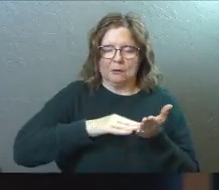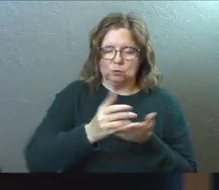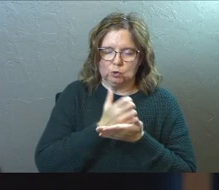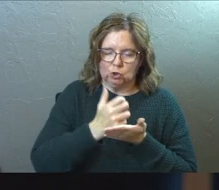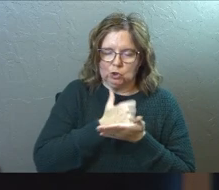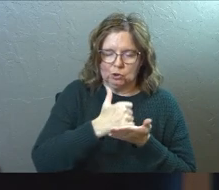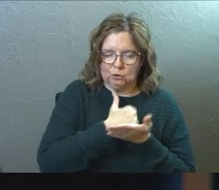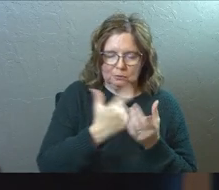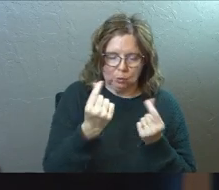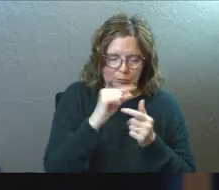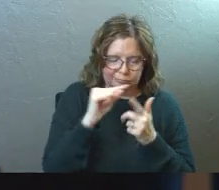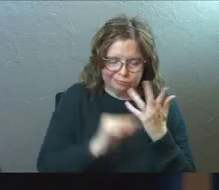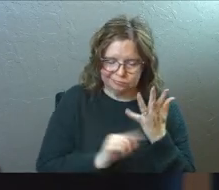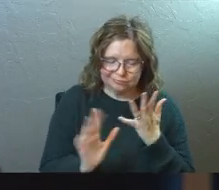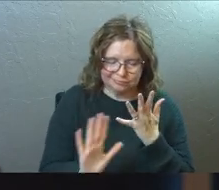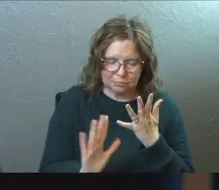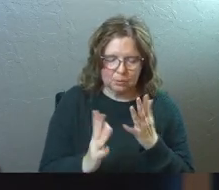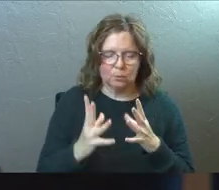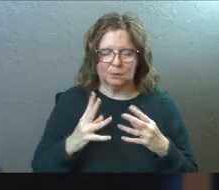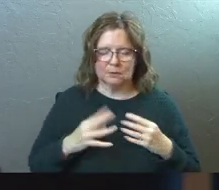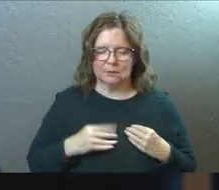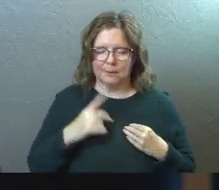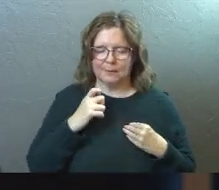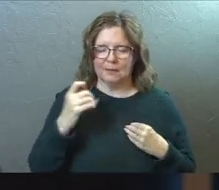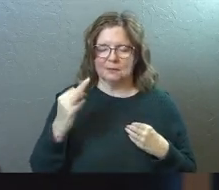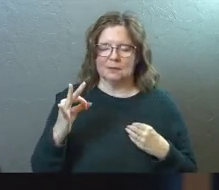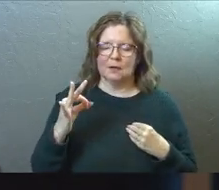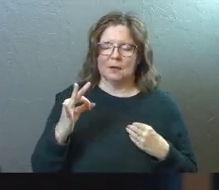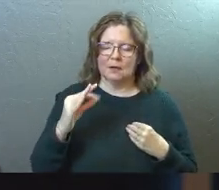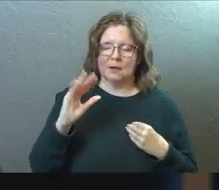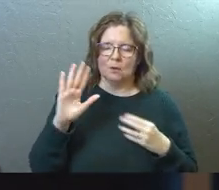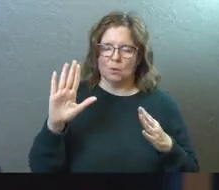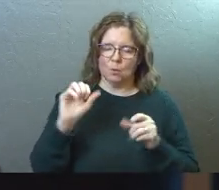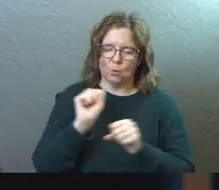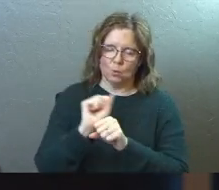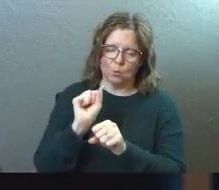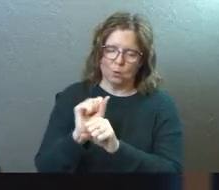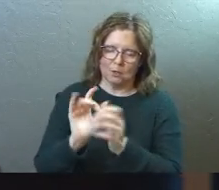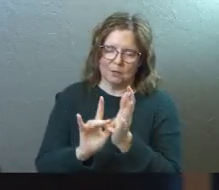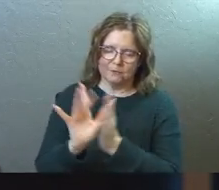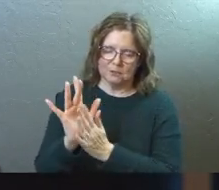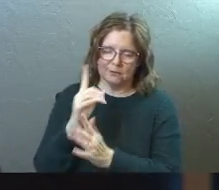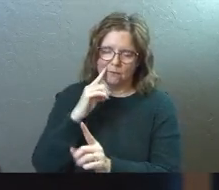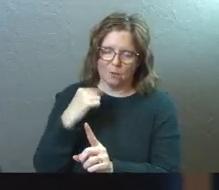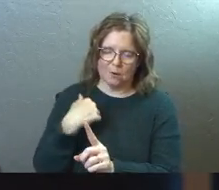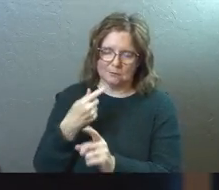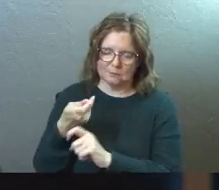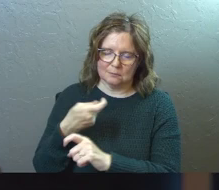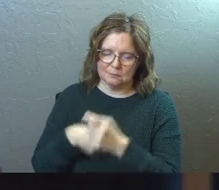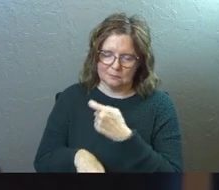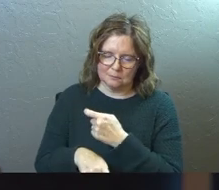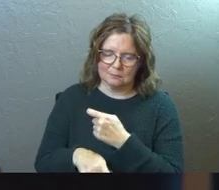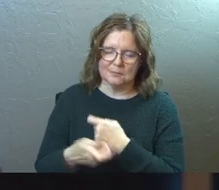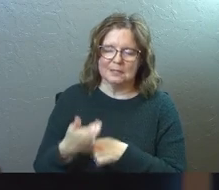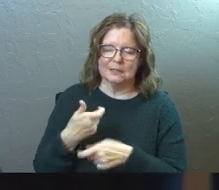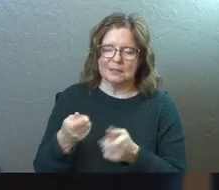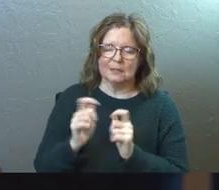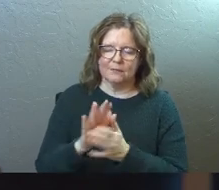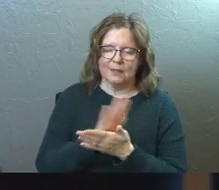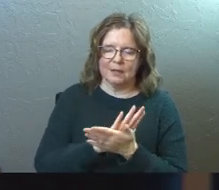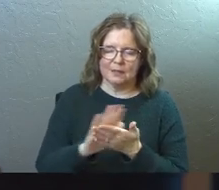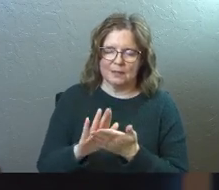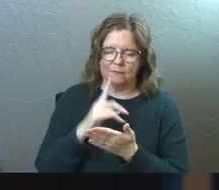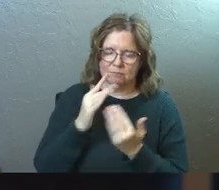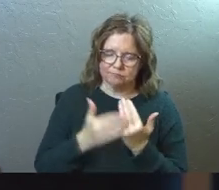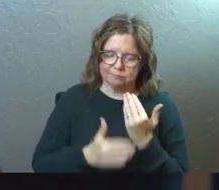earn this forgiveness today. We receive it because of the great work of Jesus on our behalf. Lord, give us that clean slate right